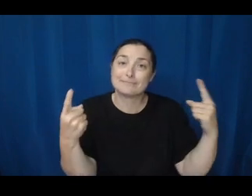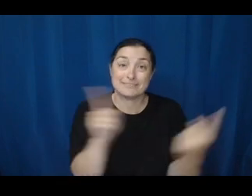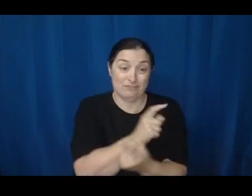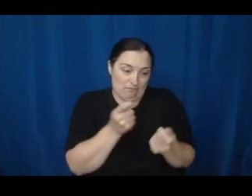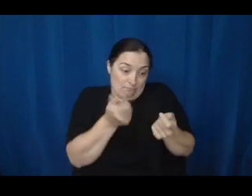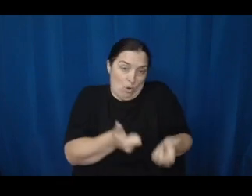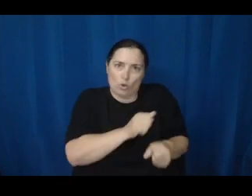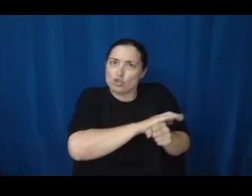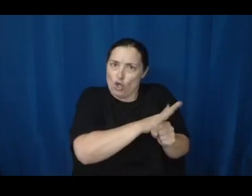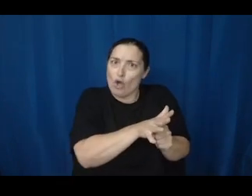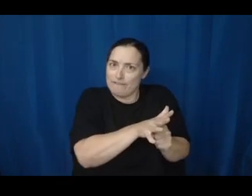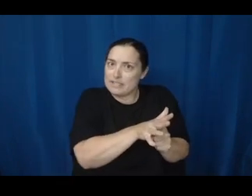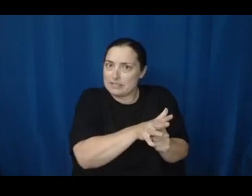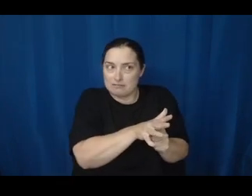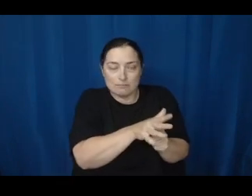you said.